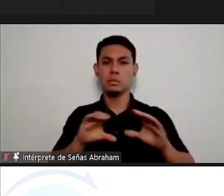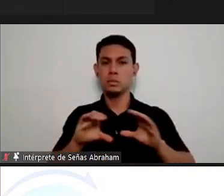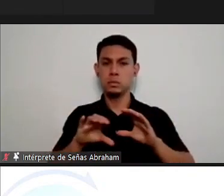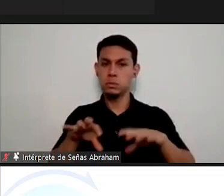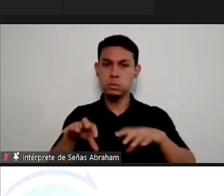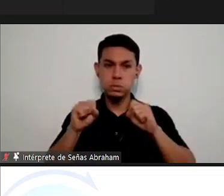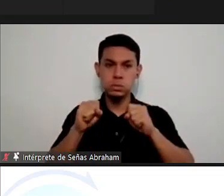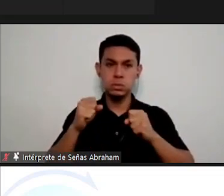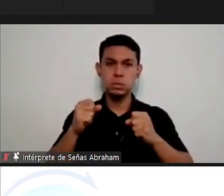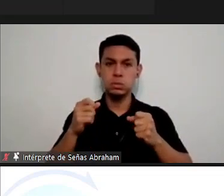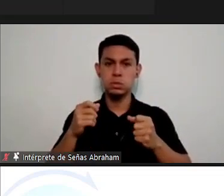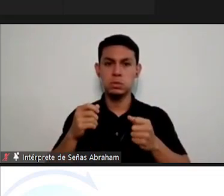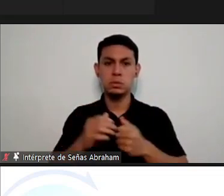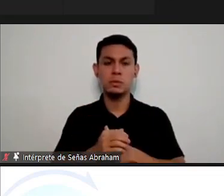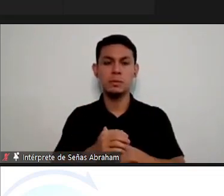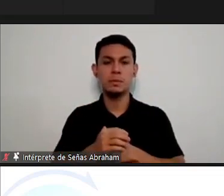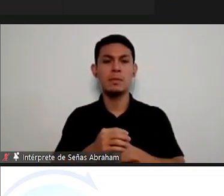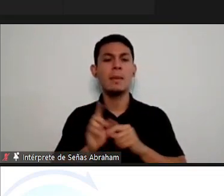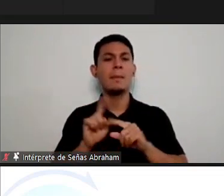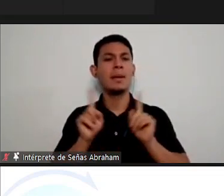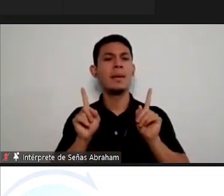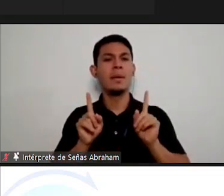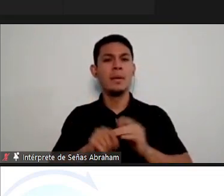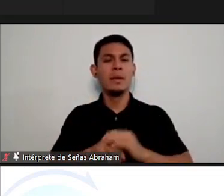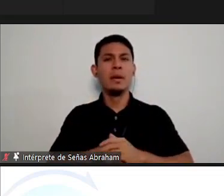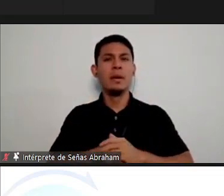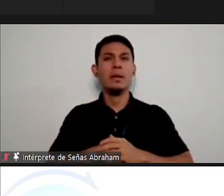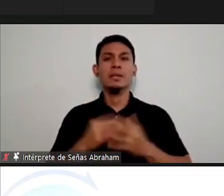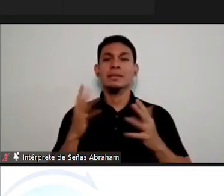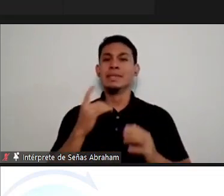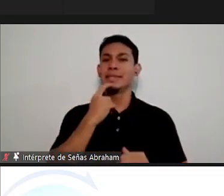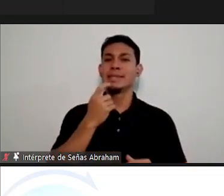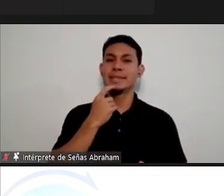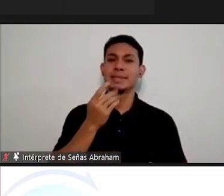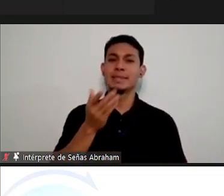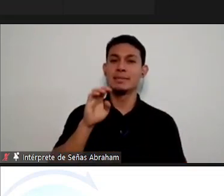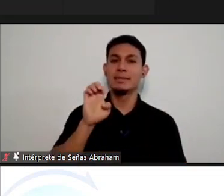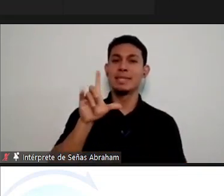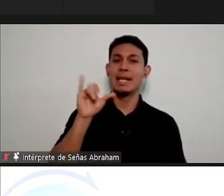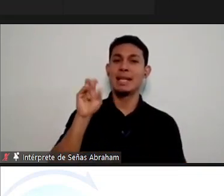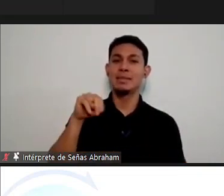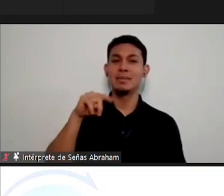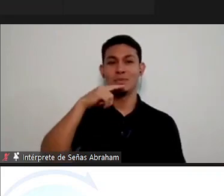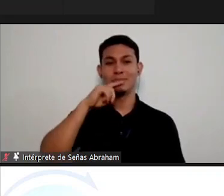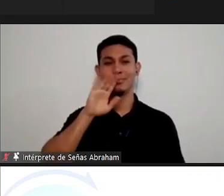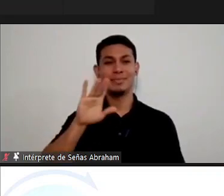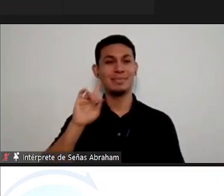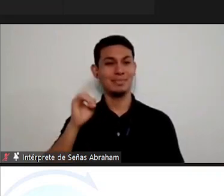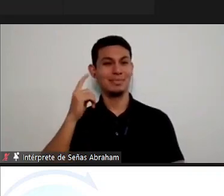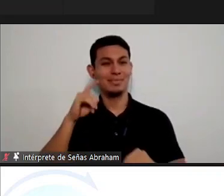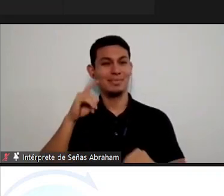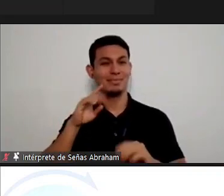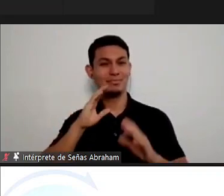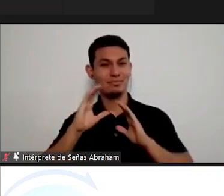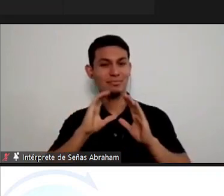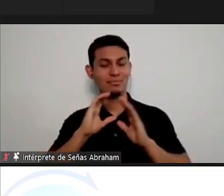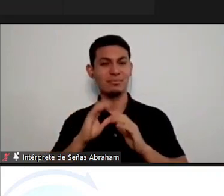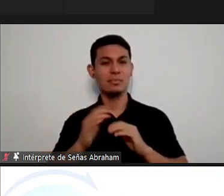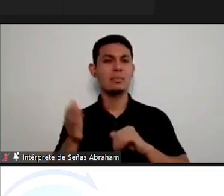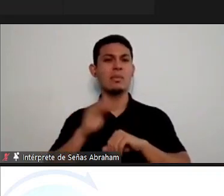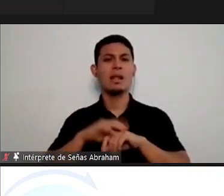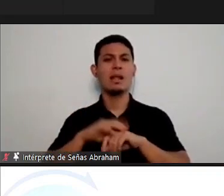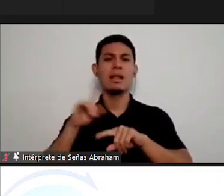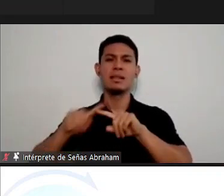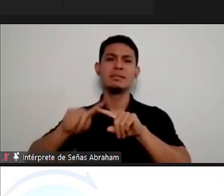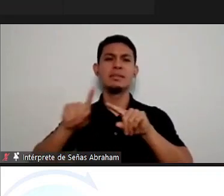not take any position there and as uh aileen said and had her